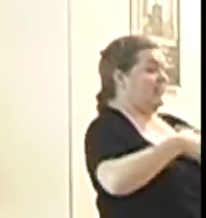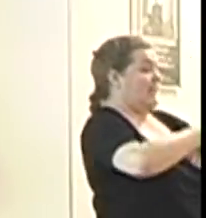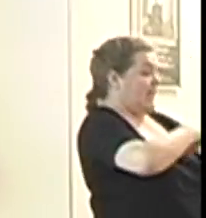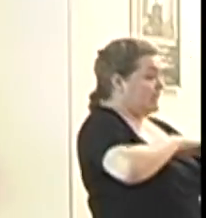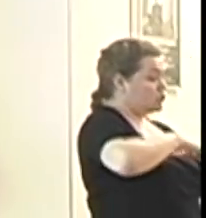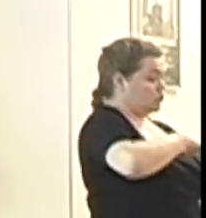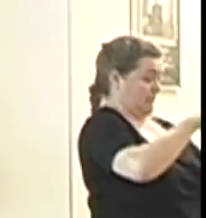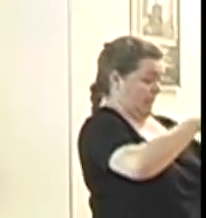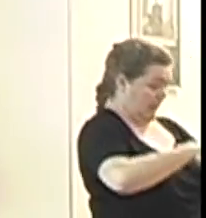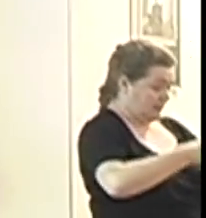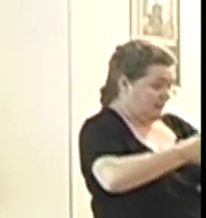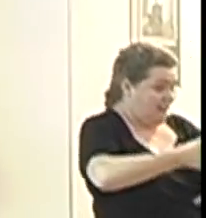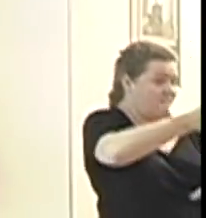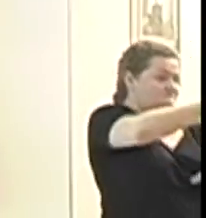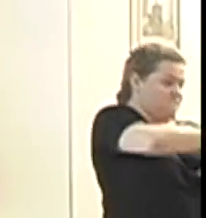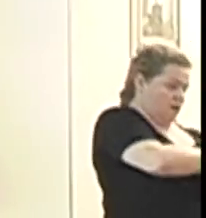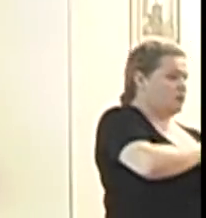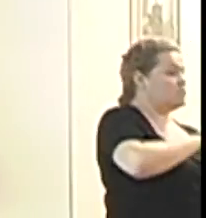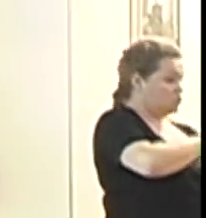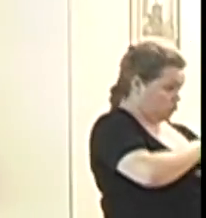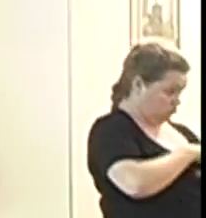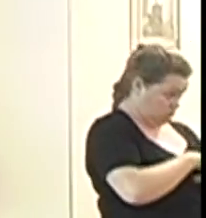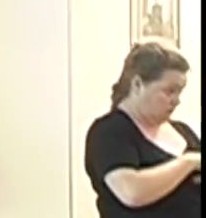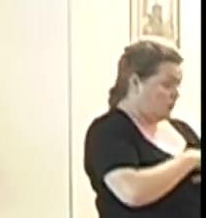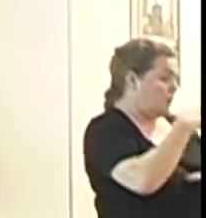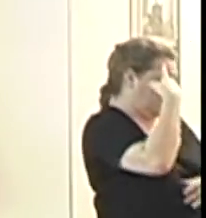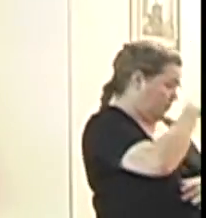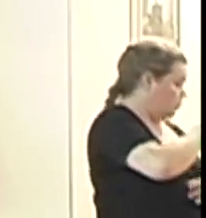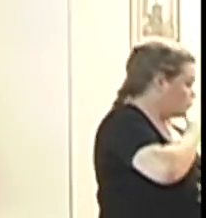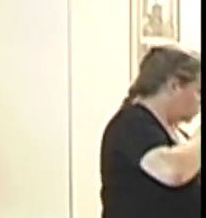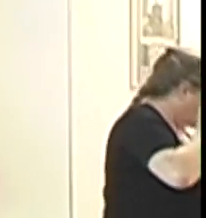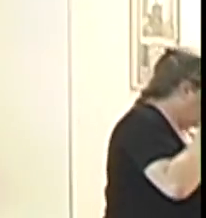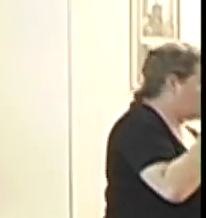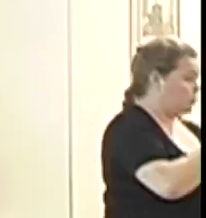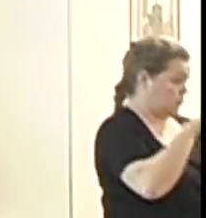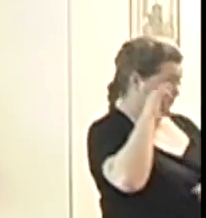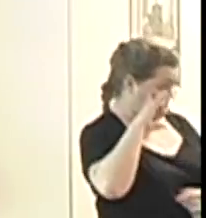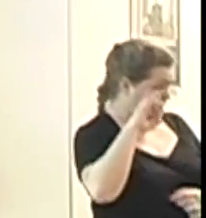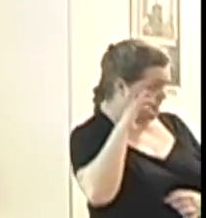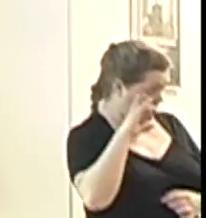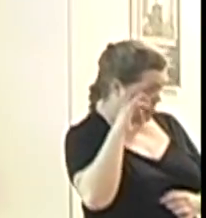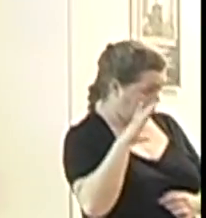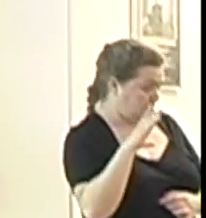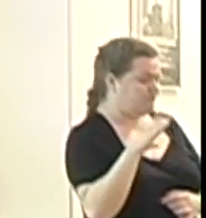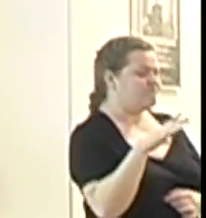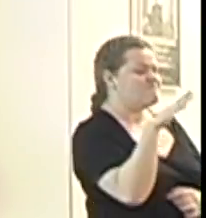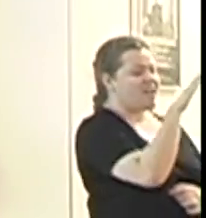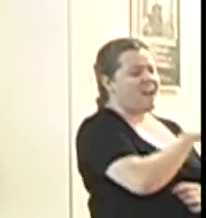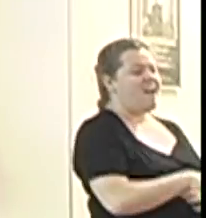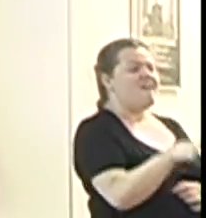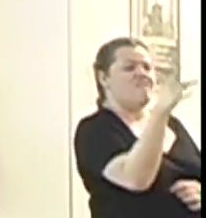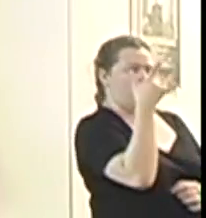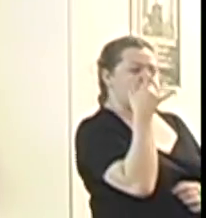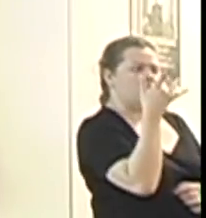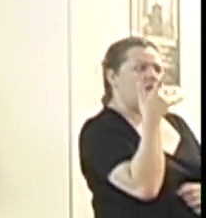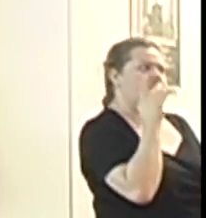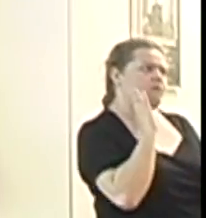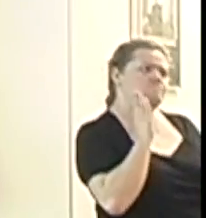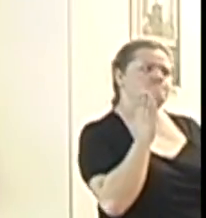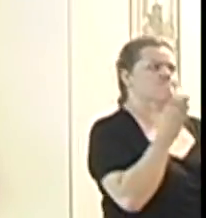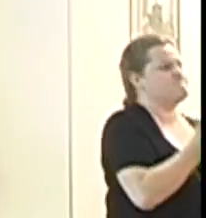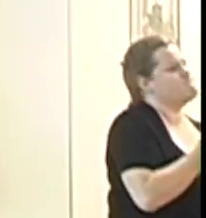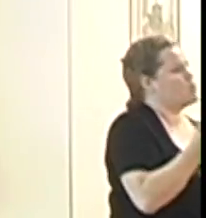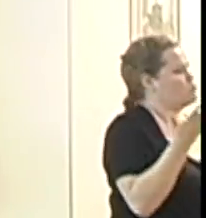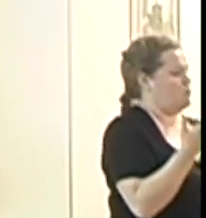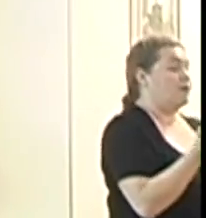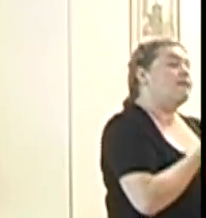from deaf and hearing alike, that children prefer, that favor gestures with repeated movement.